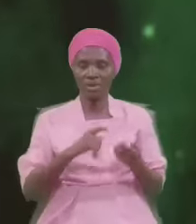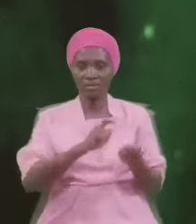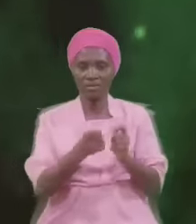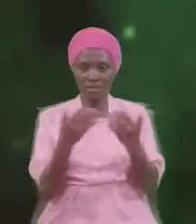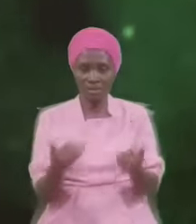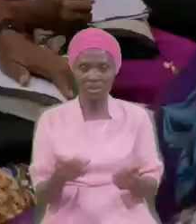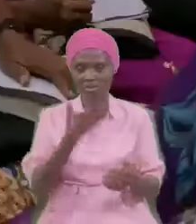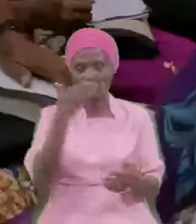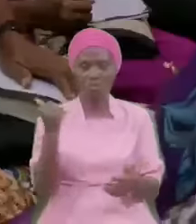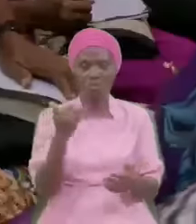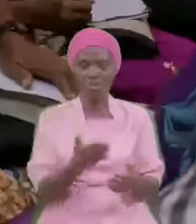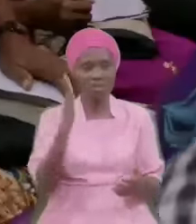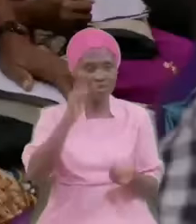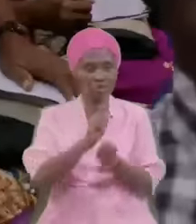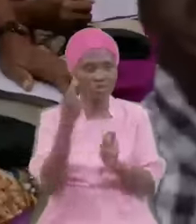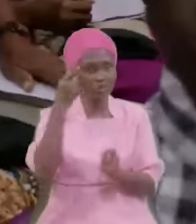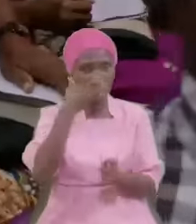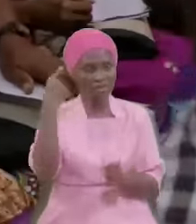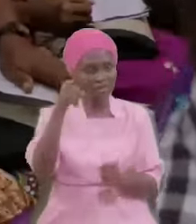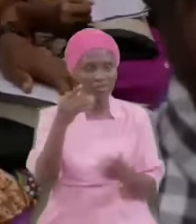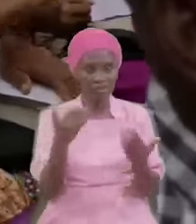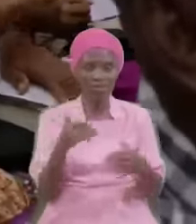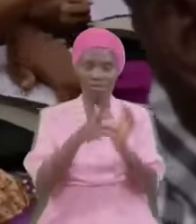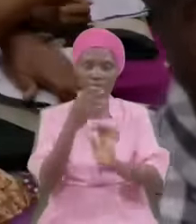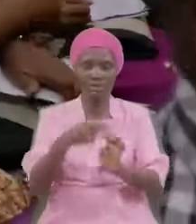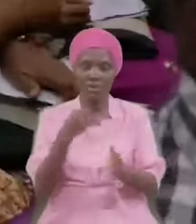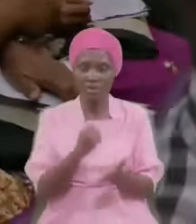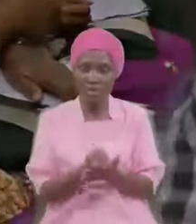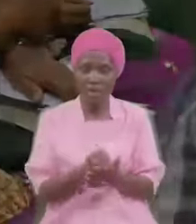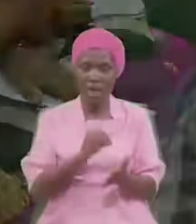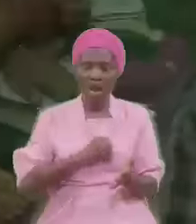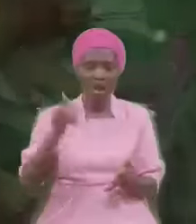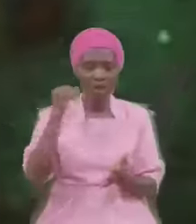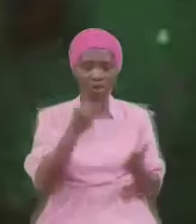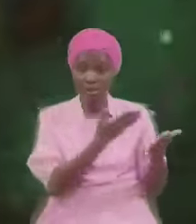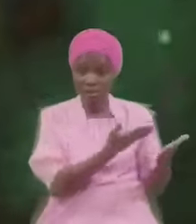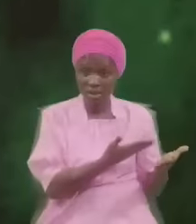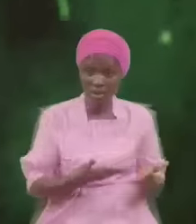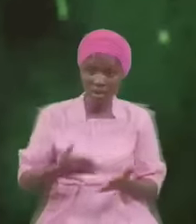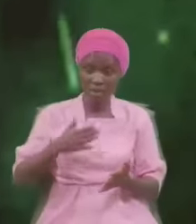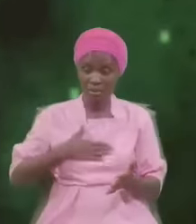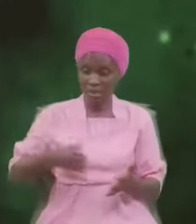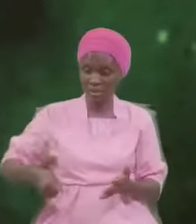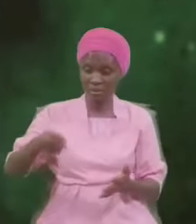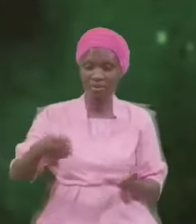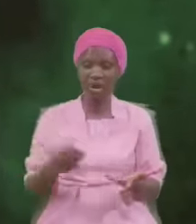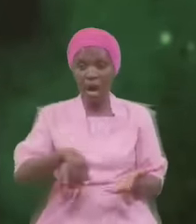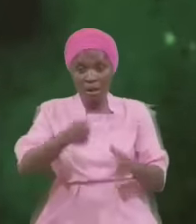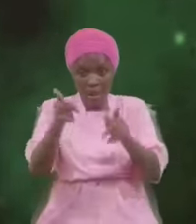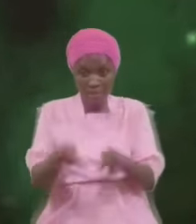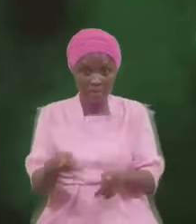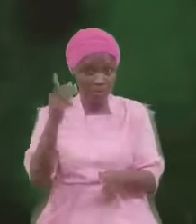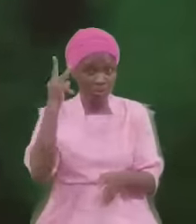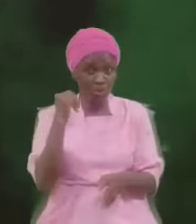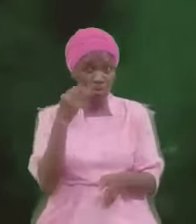better in your life. But I was carrying my, you know, hand luggage, and another person was there in the